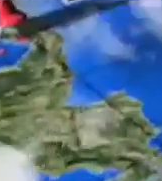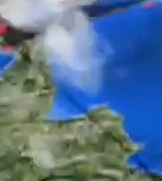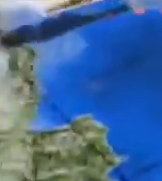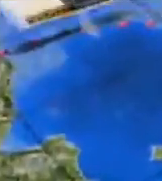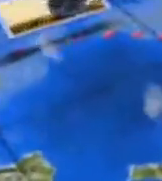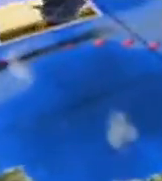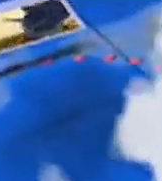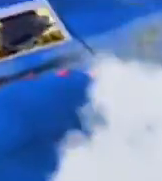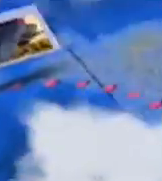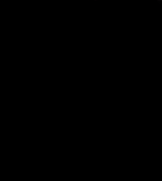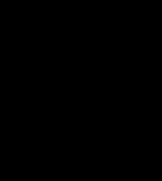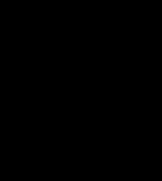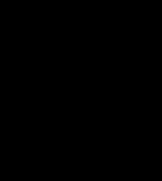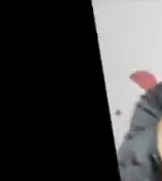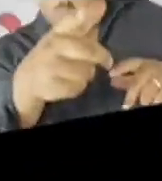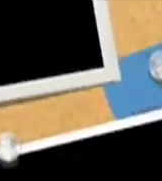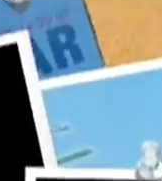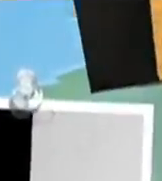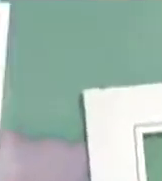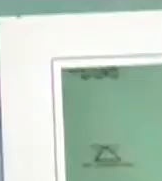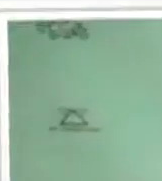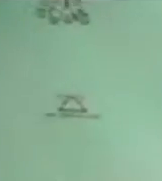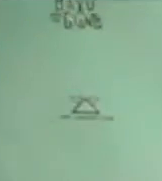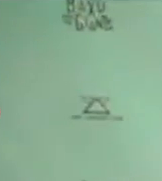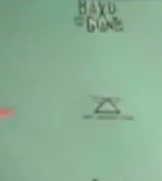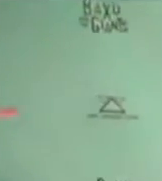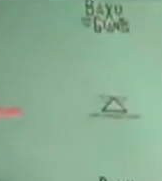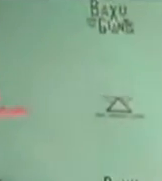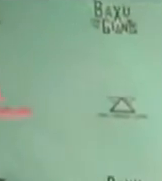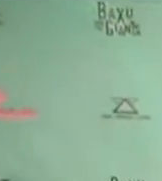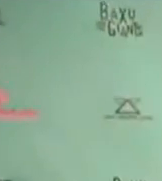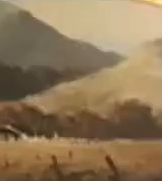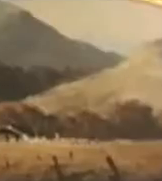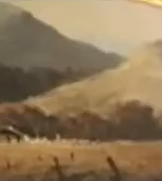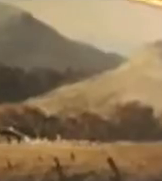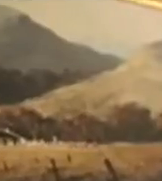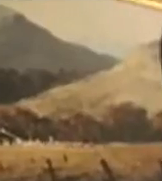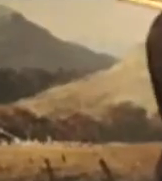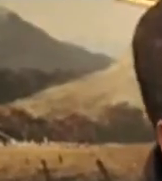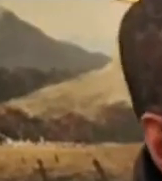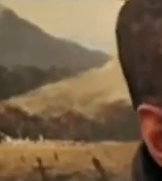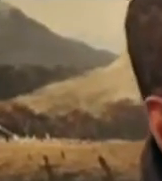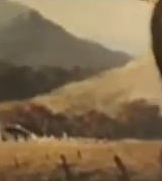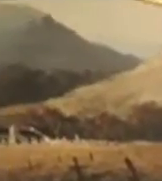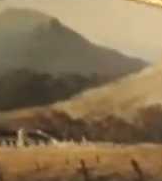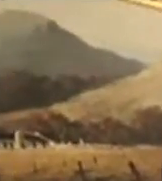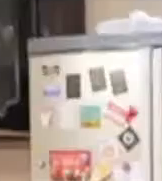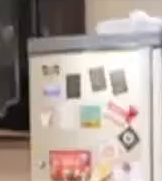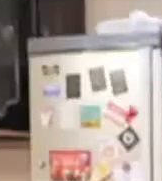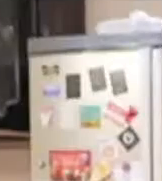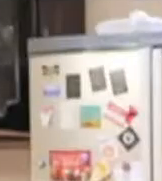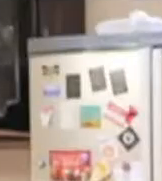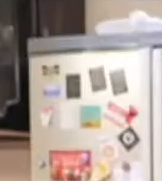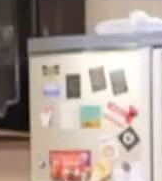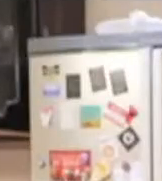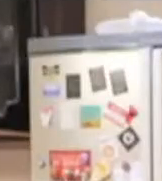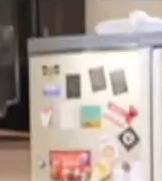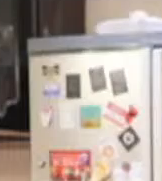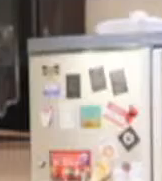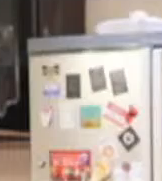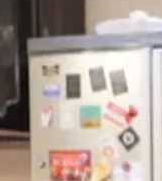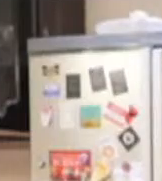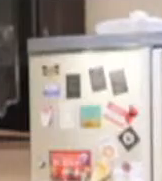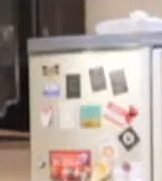just trying to stay strong. I need to just get up, take a deep breath, keep